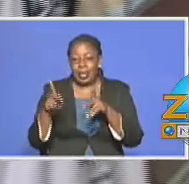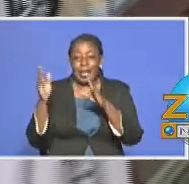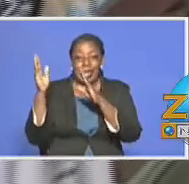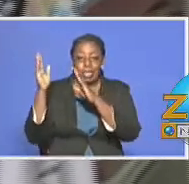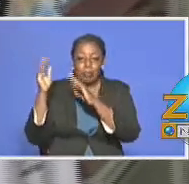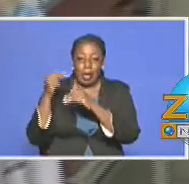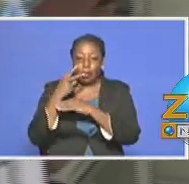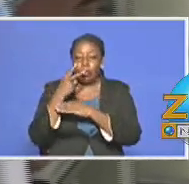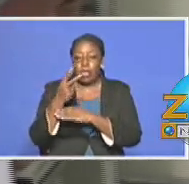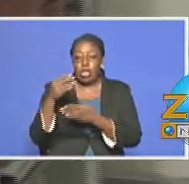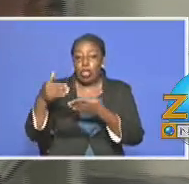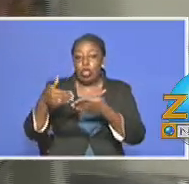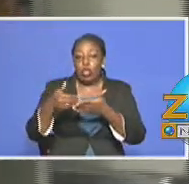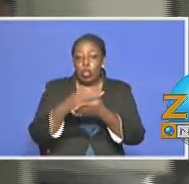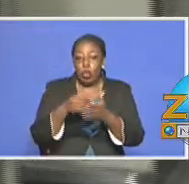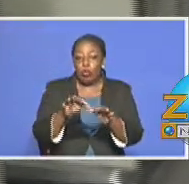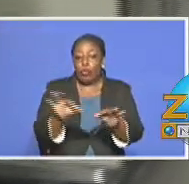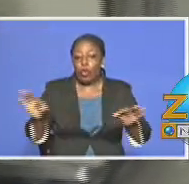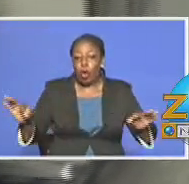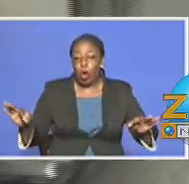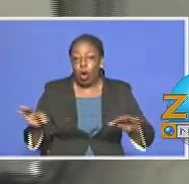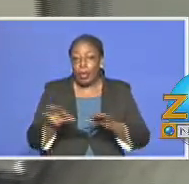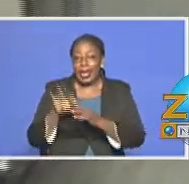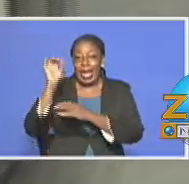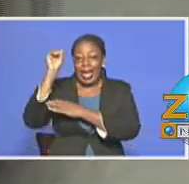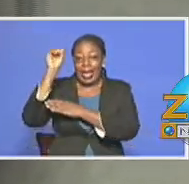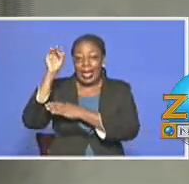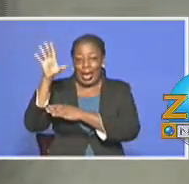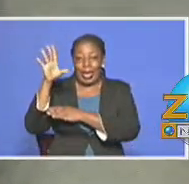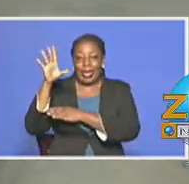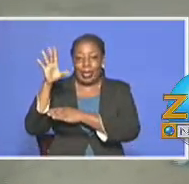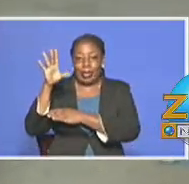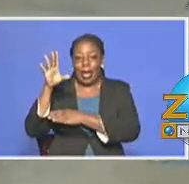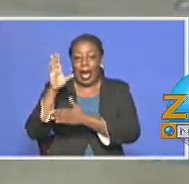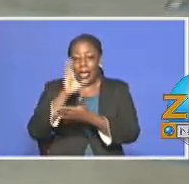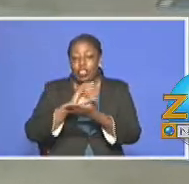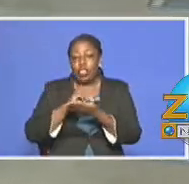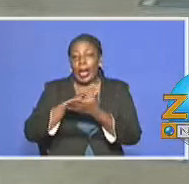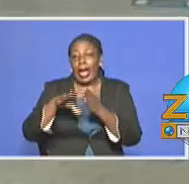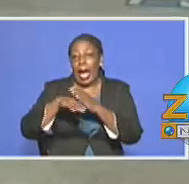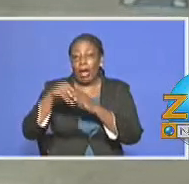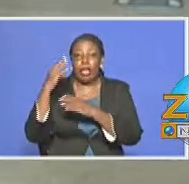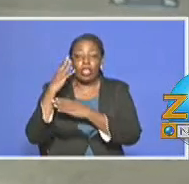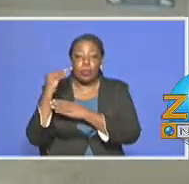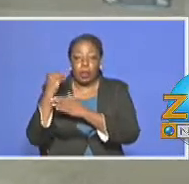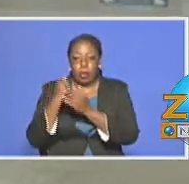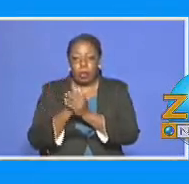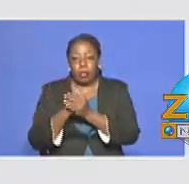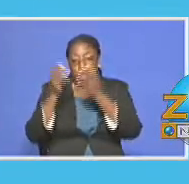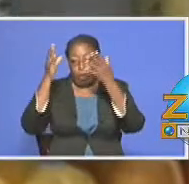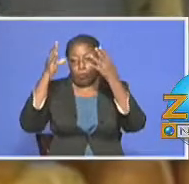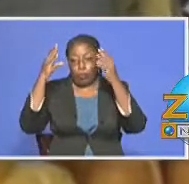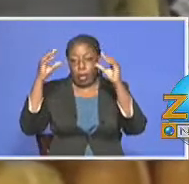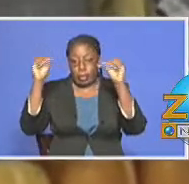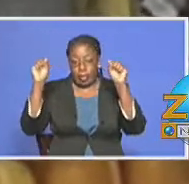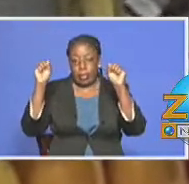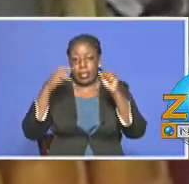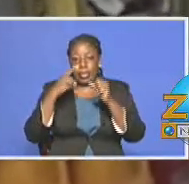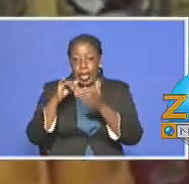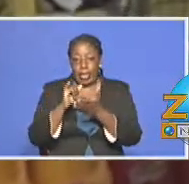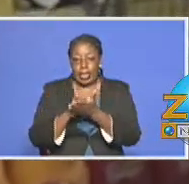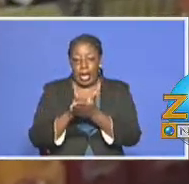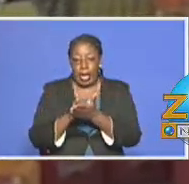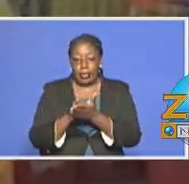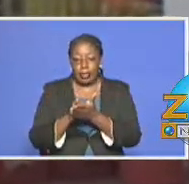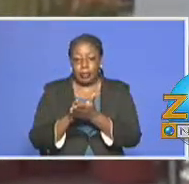expect to see new flooring, lighting, and checkout experience. AML CEO and President Gavin Warchorn noting in a